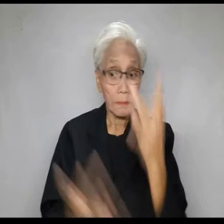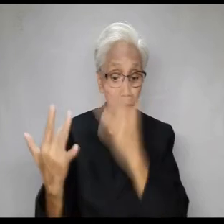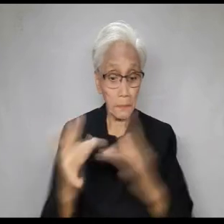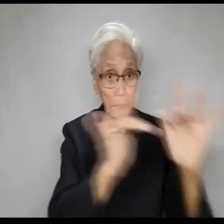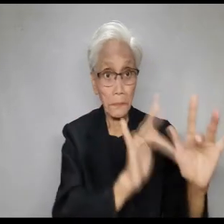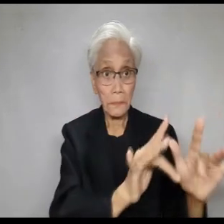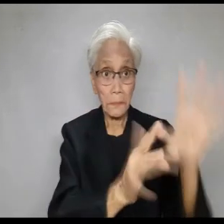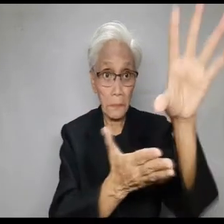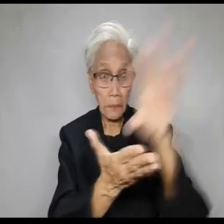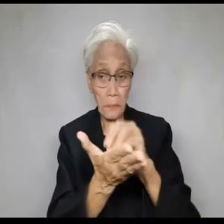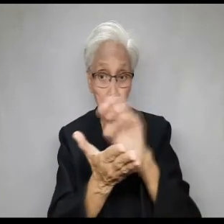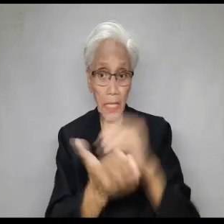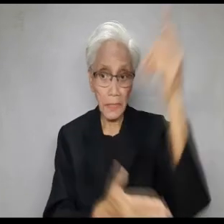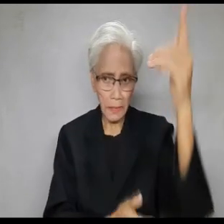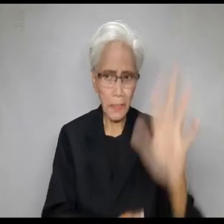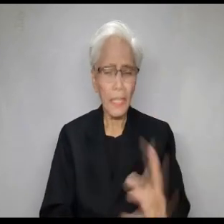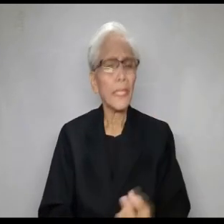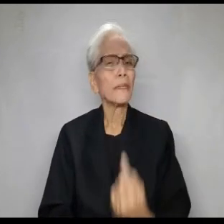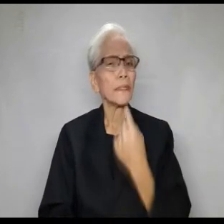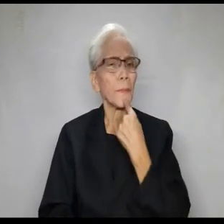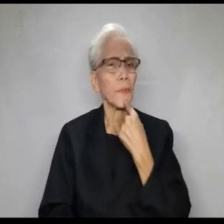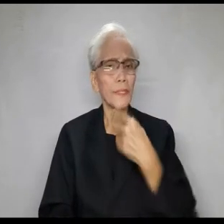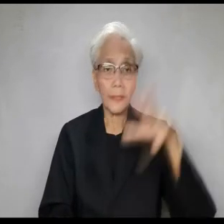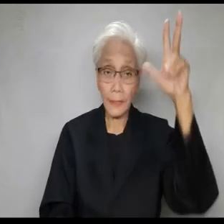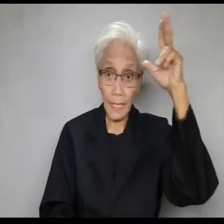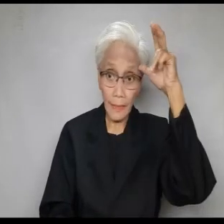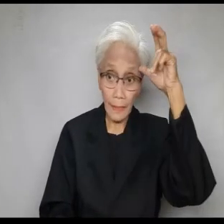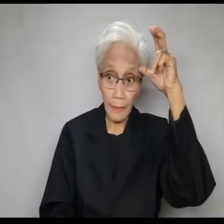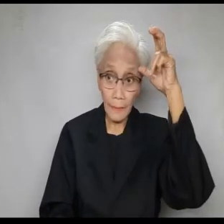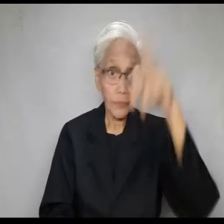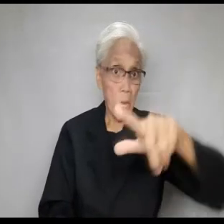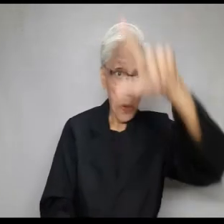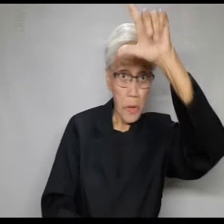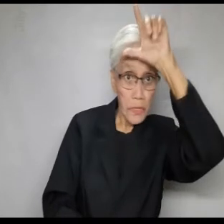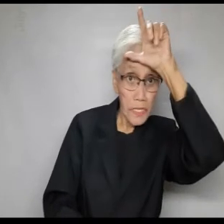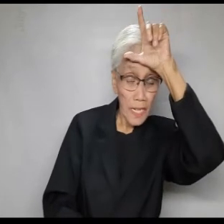said, "Mercy imitates God and disappoints Satan."